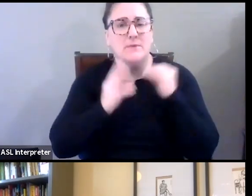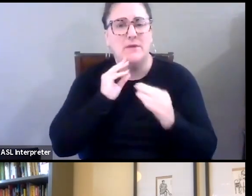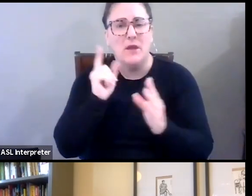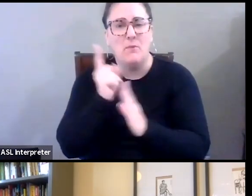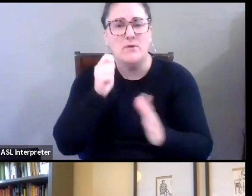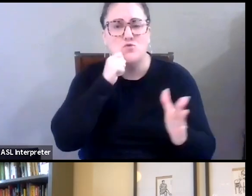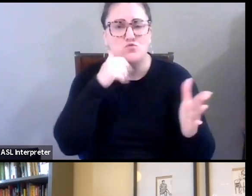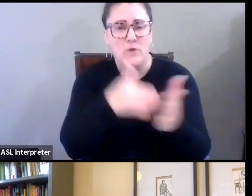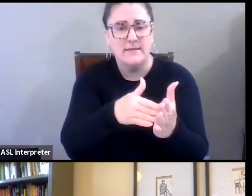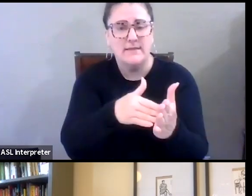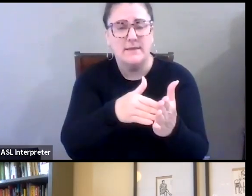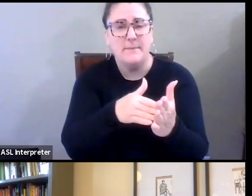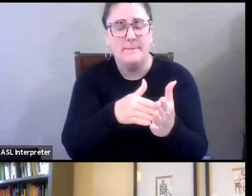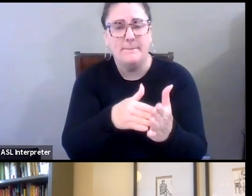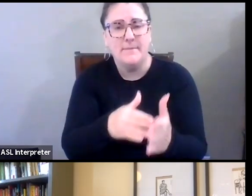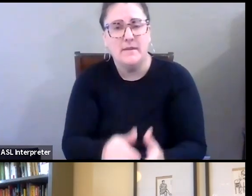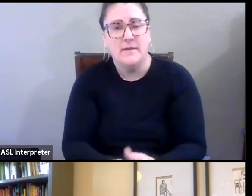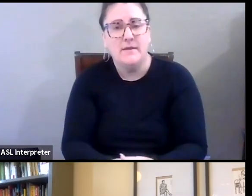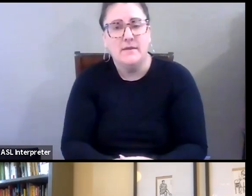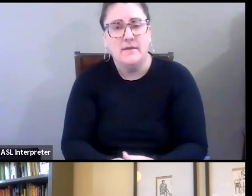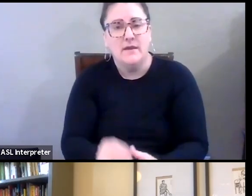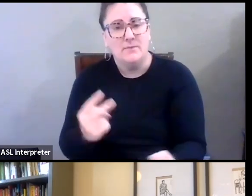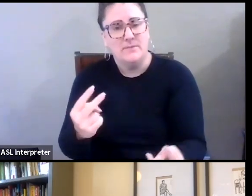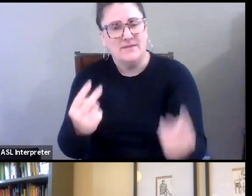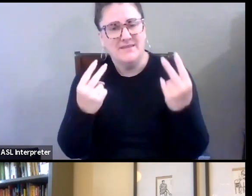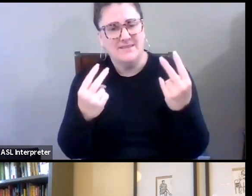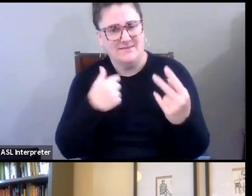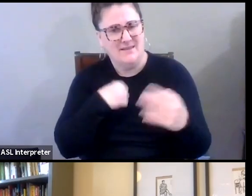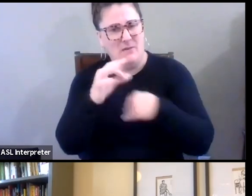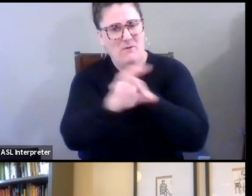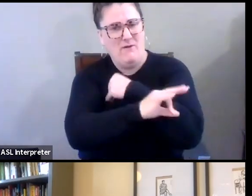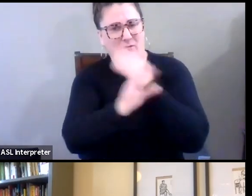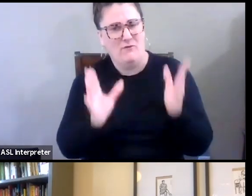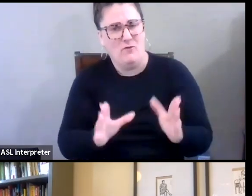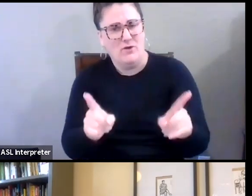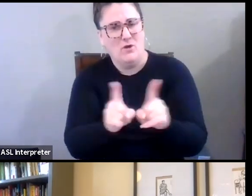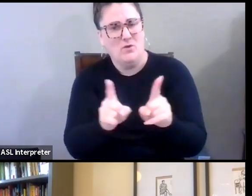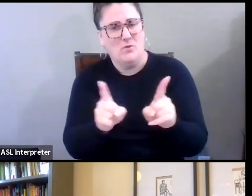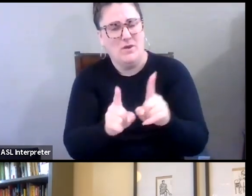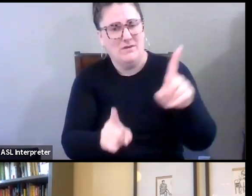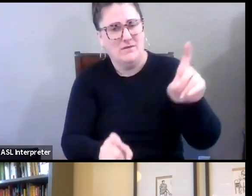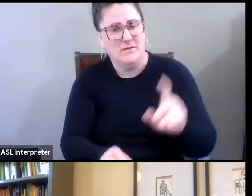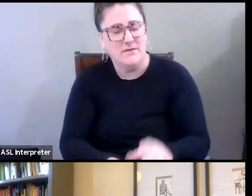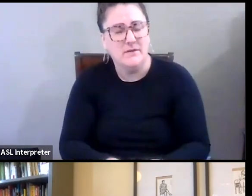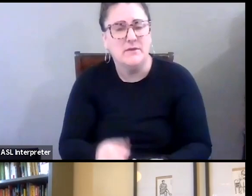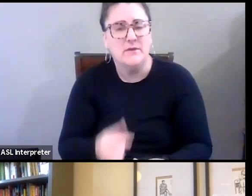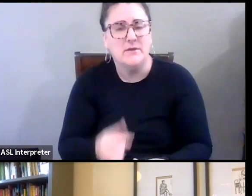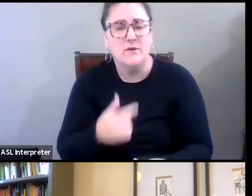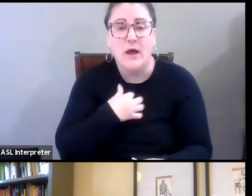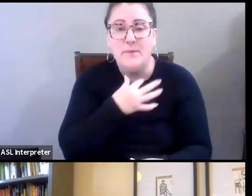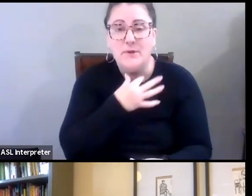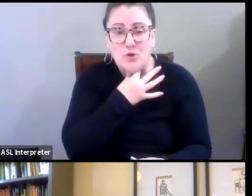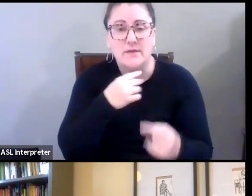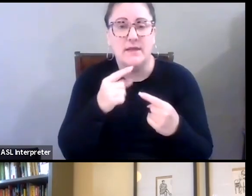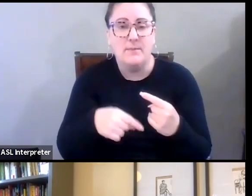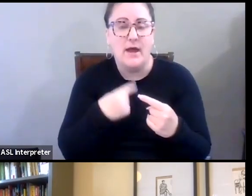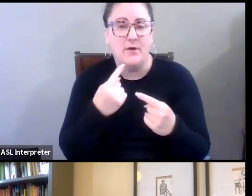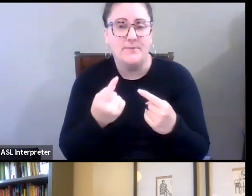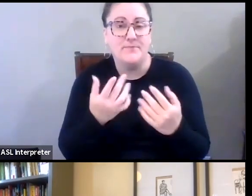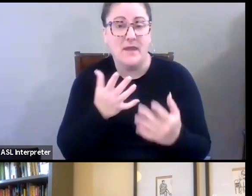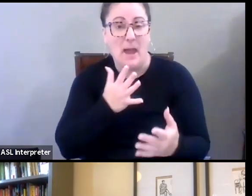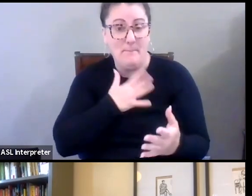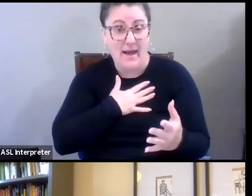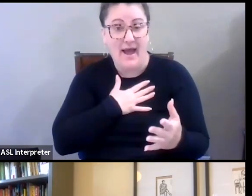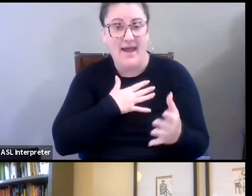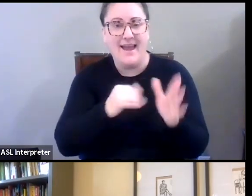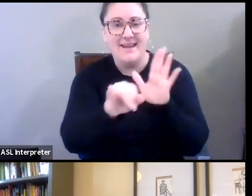racism and you're being seen as a foreigner as well. So I was curious about even my own identity,